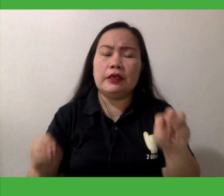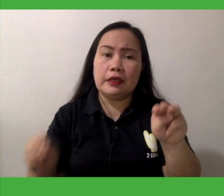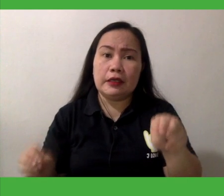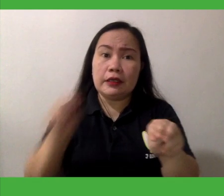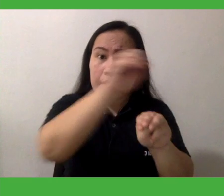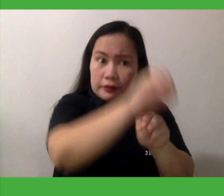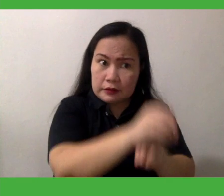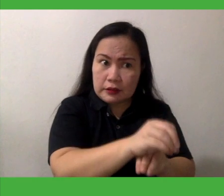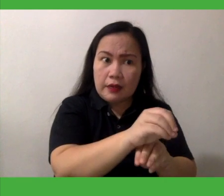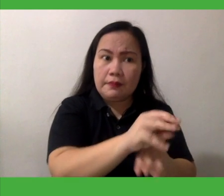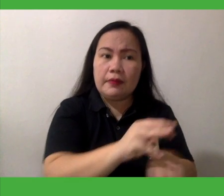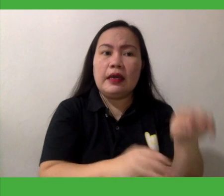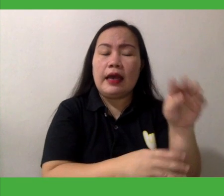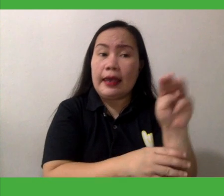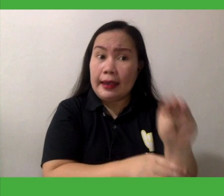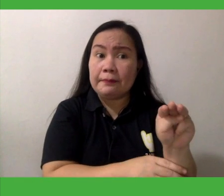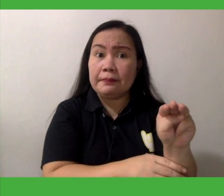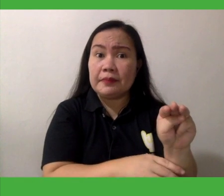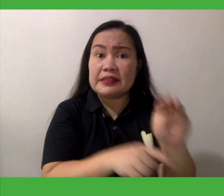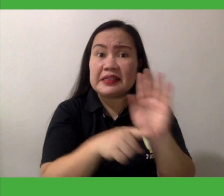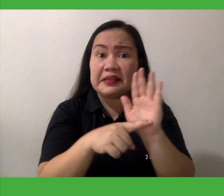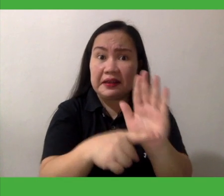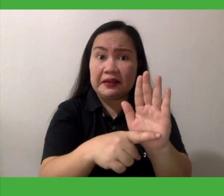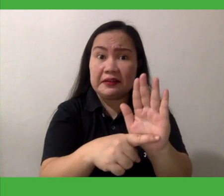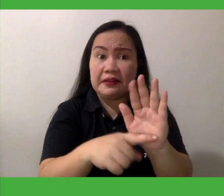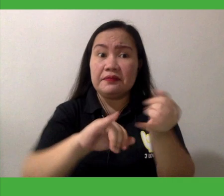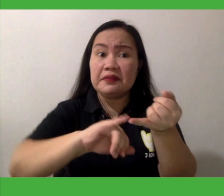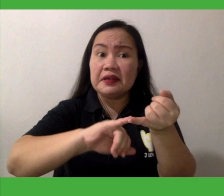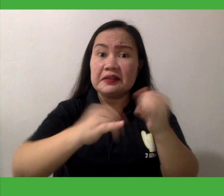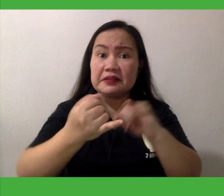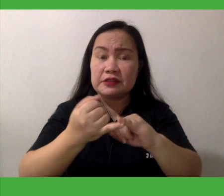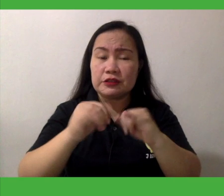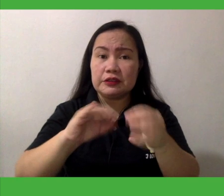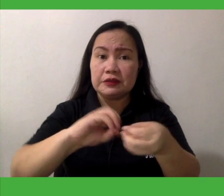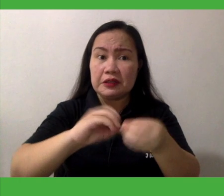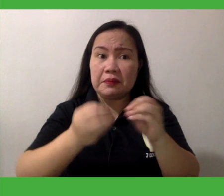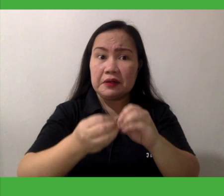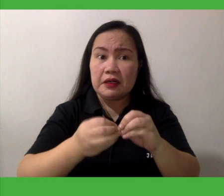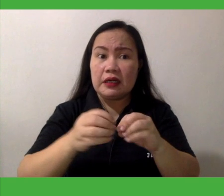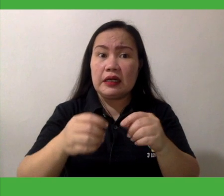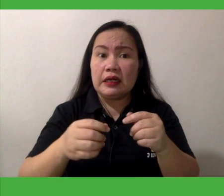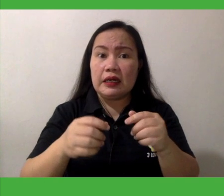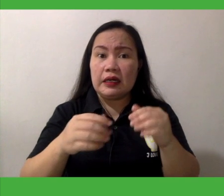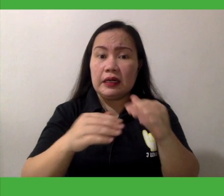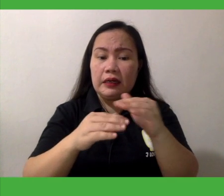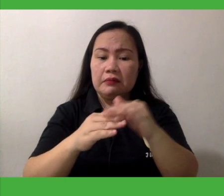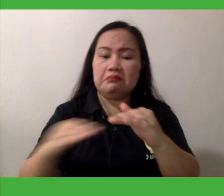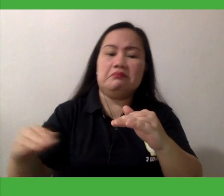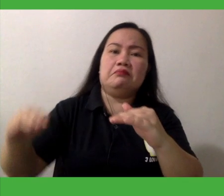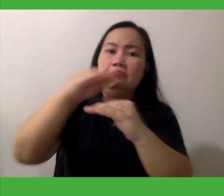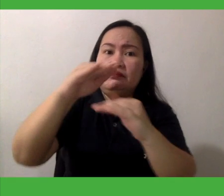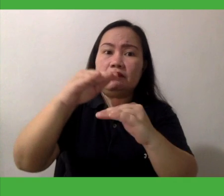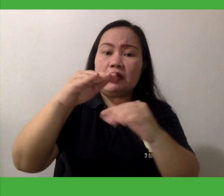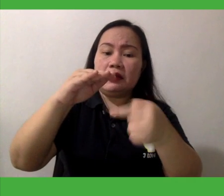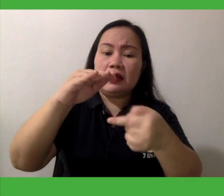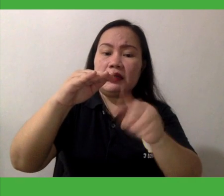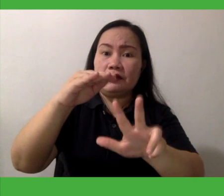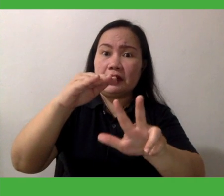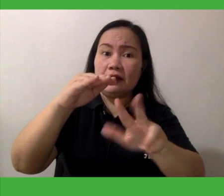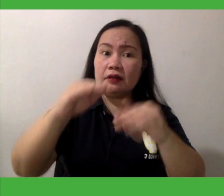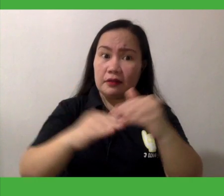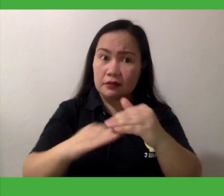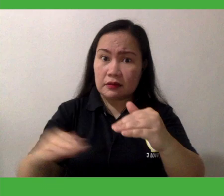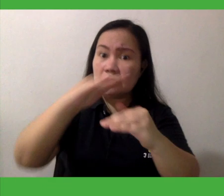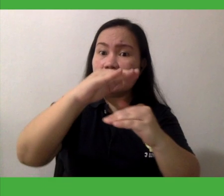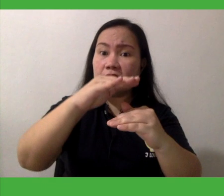M. Okay. So, kagaya nito, M is a negative integer greater than negative 3.